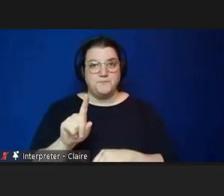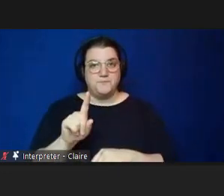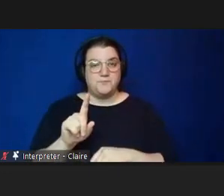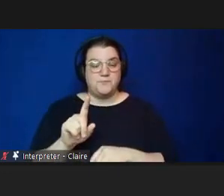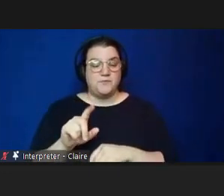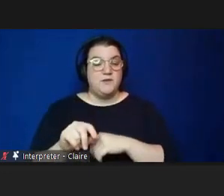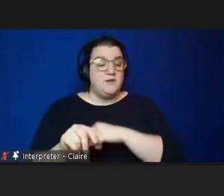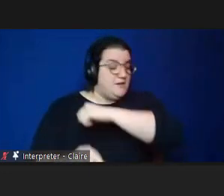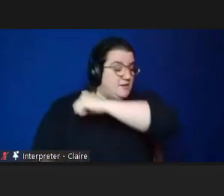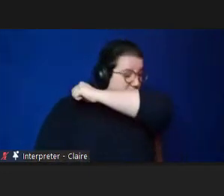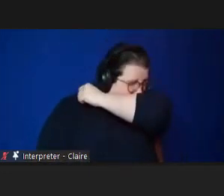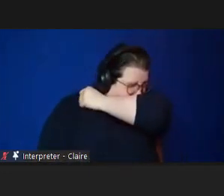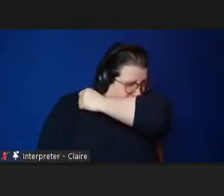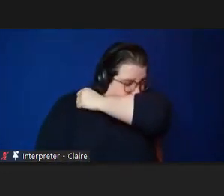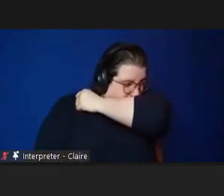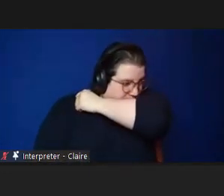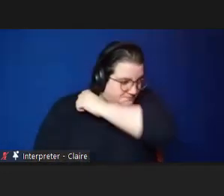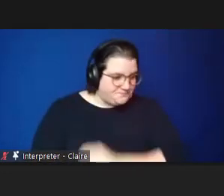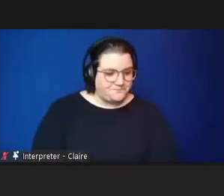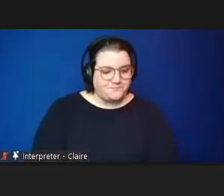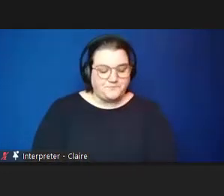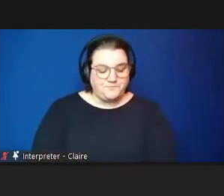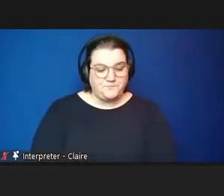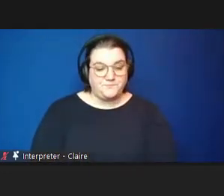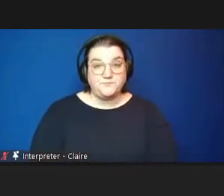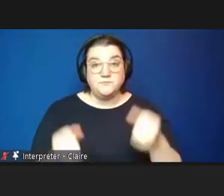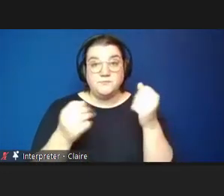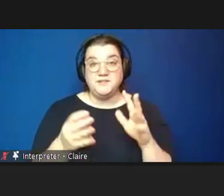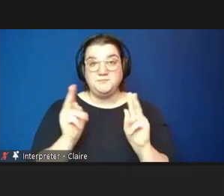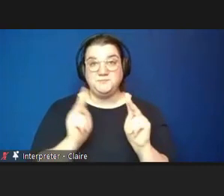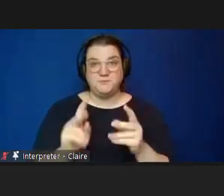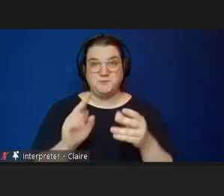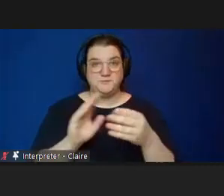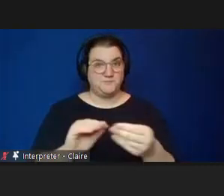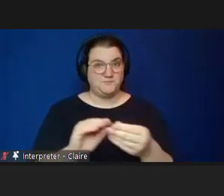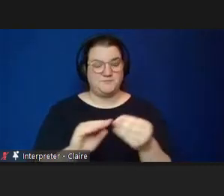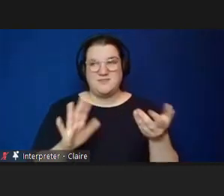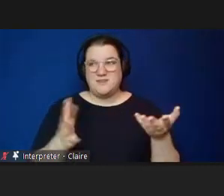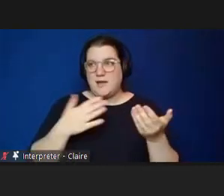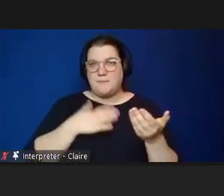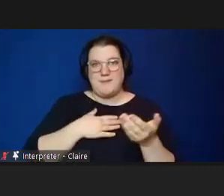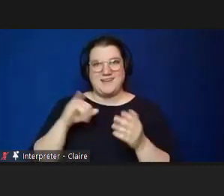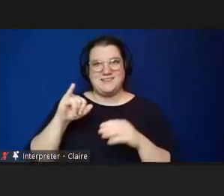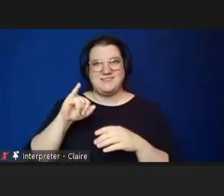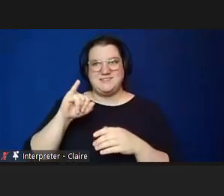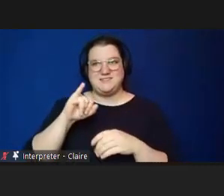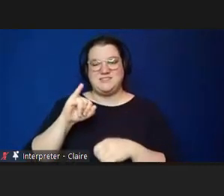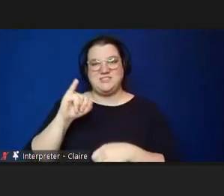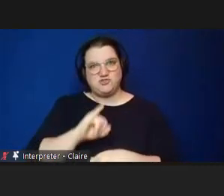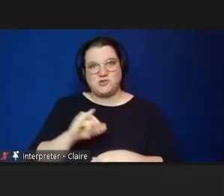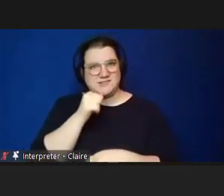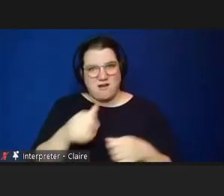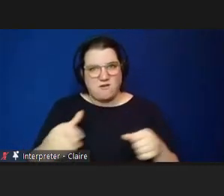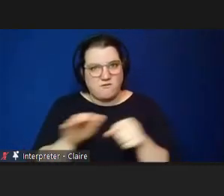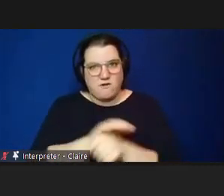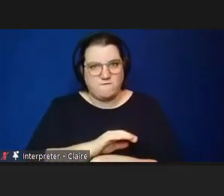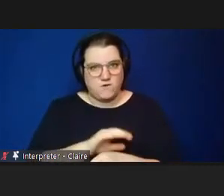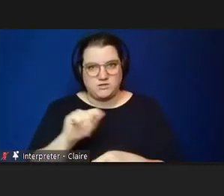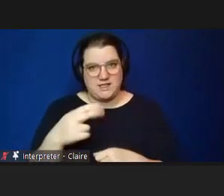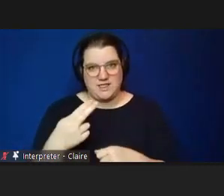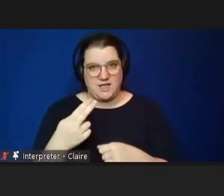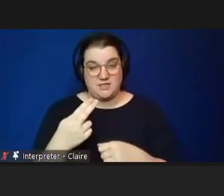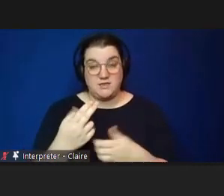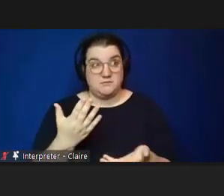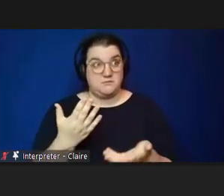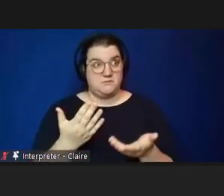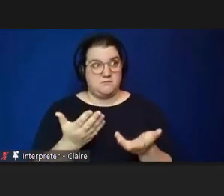insurance wasn't covering telehealth services. So we saw that sometimes they could access the healthcare, but then they